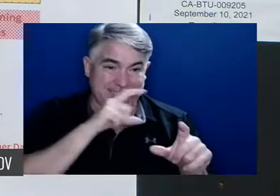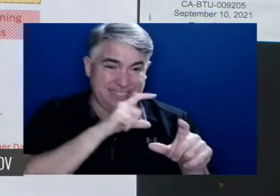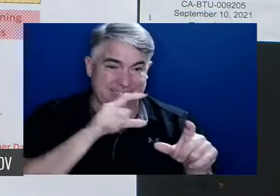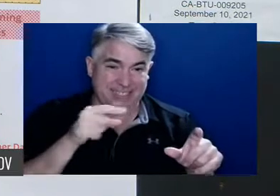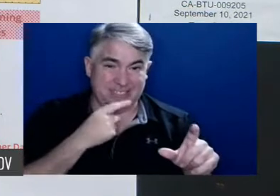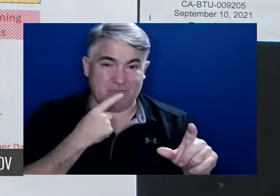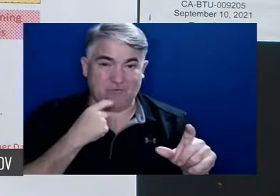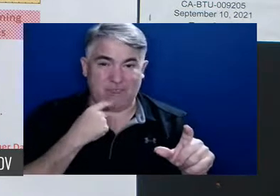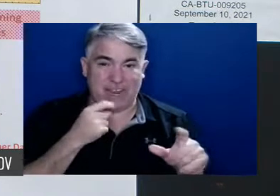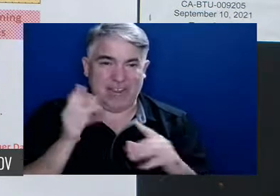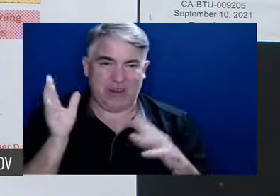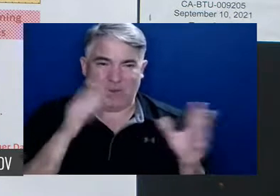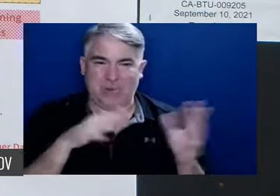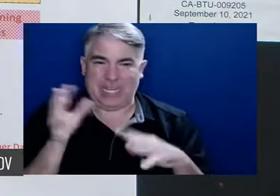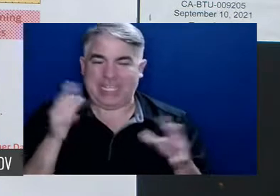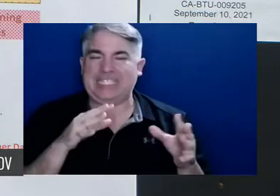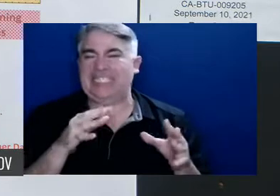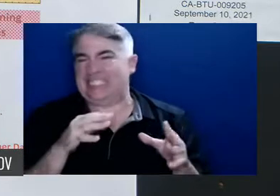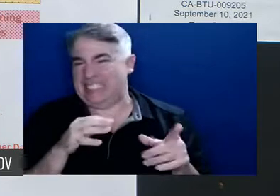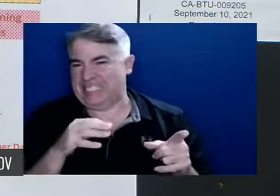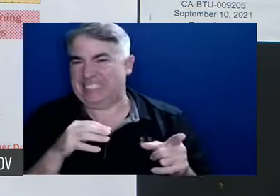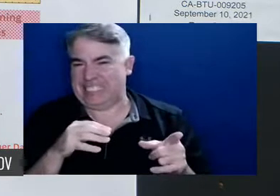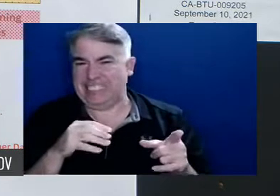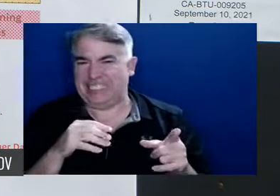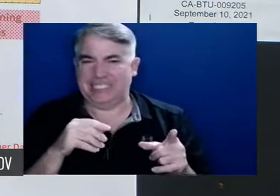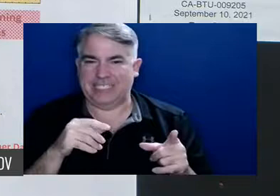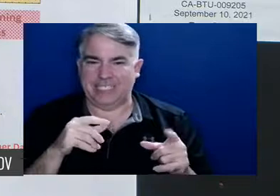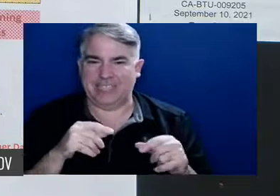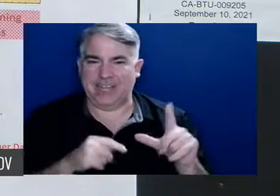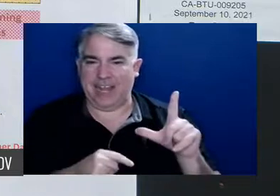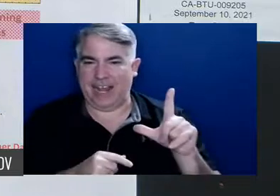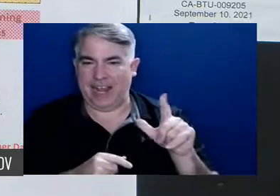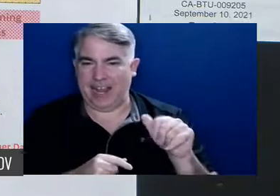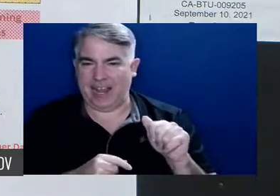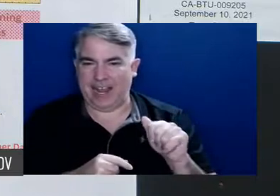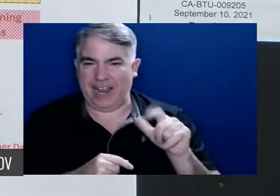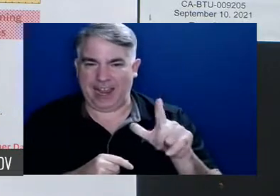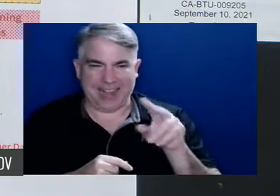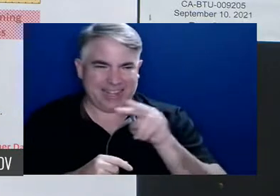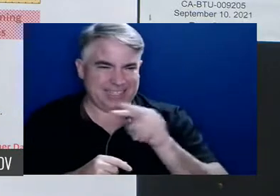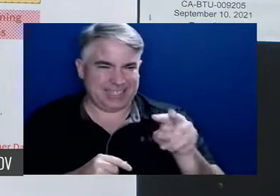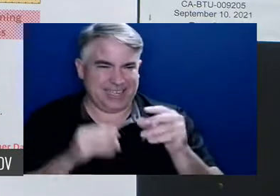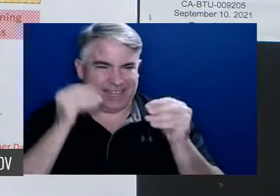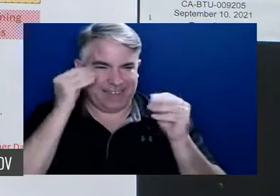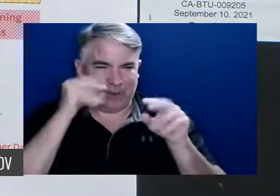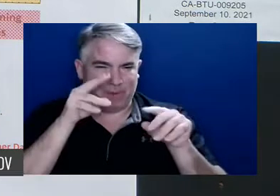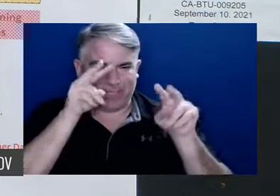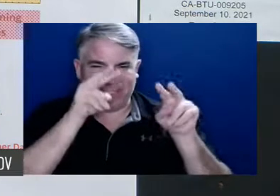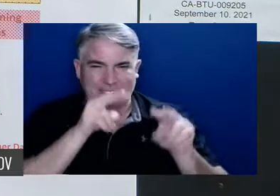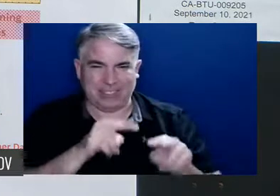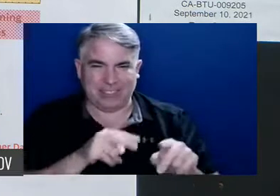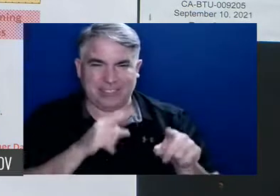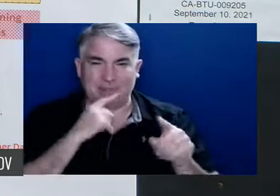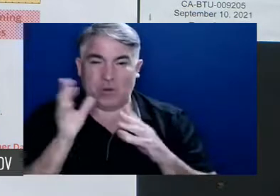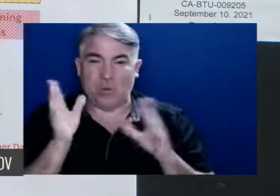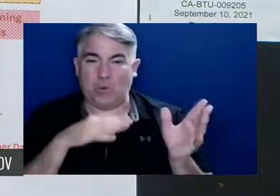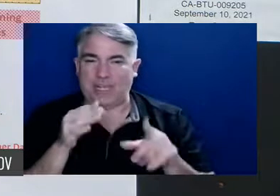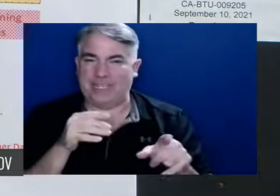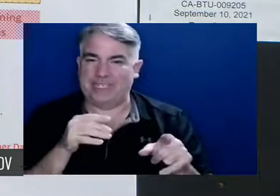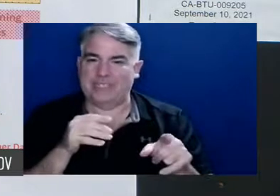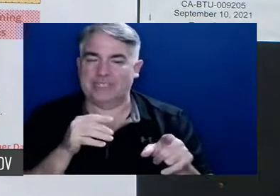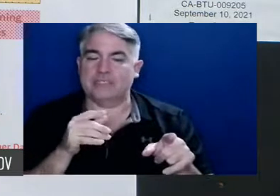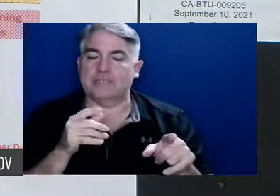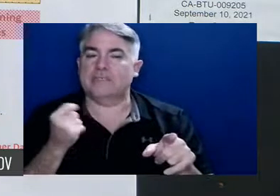the LAL indication, are actually going to be very light for the next 4 days, and they're really not going to increase again until Wednesday or